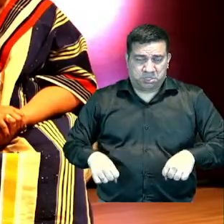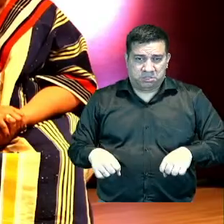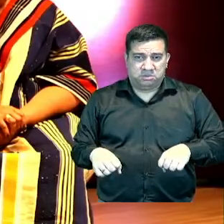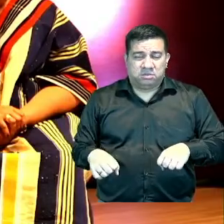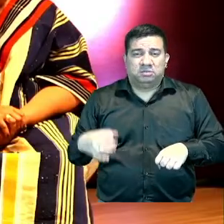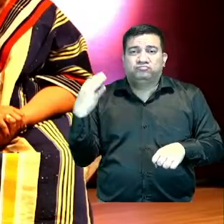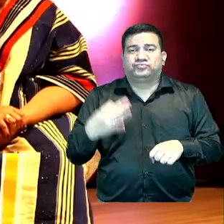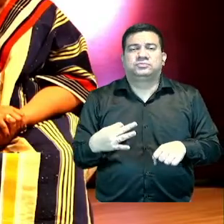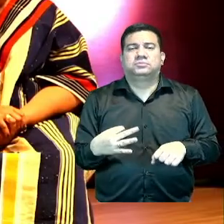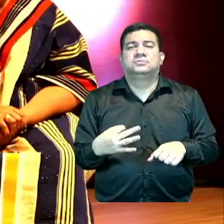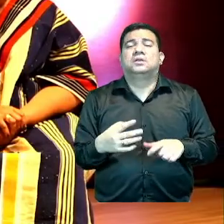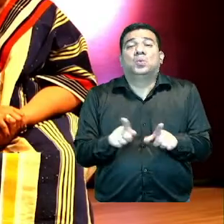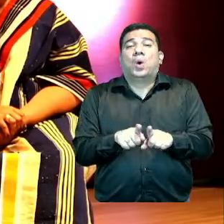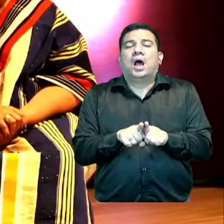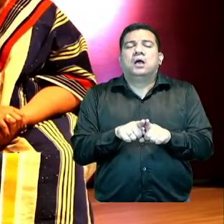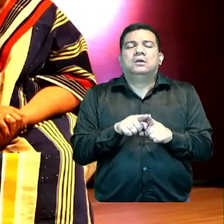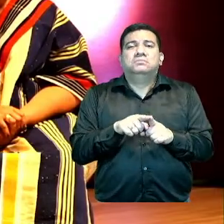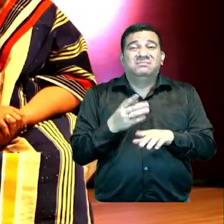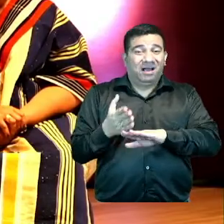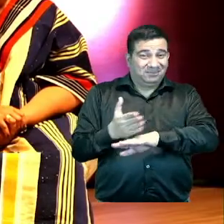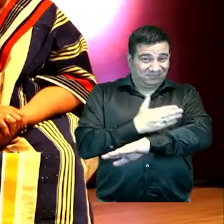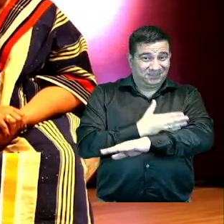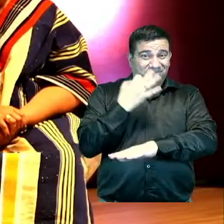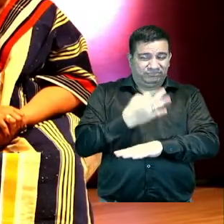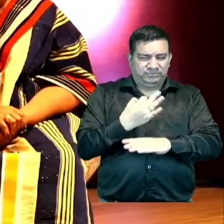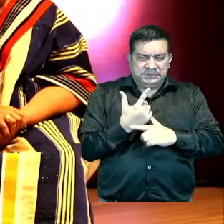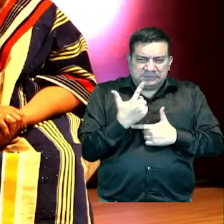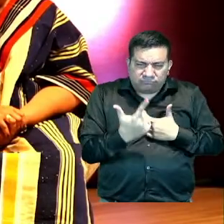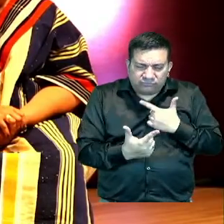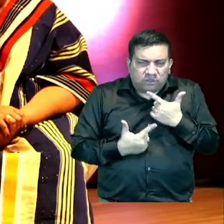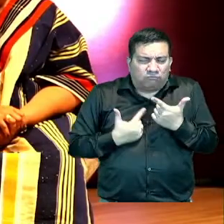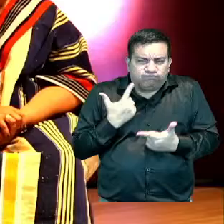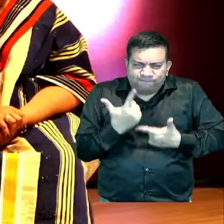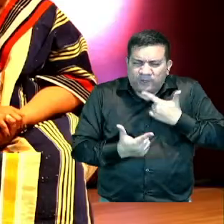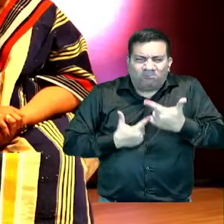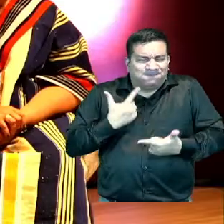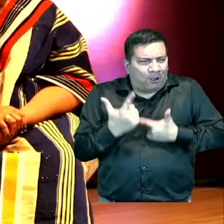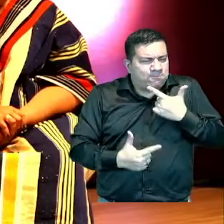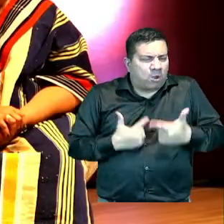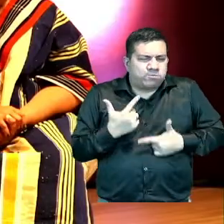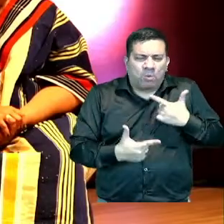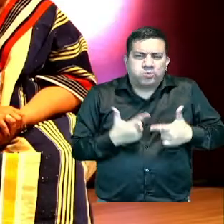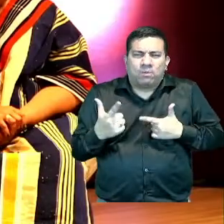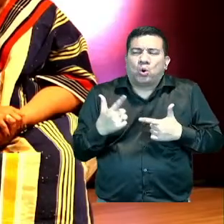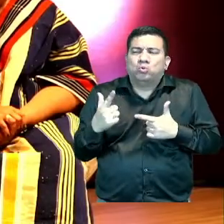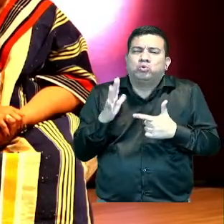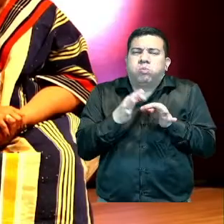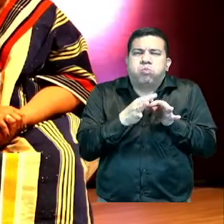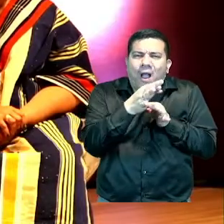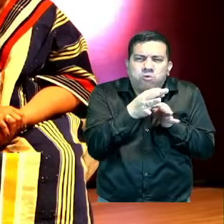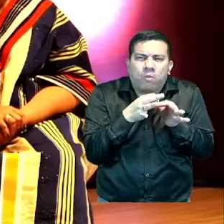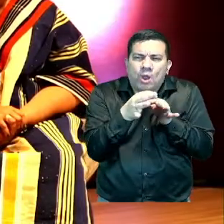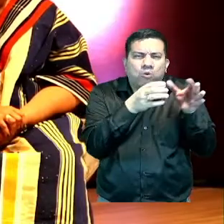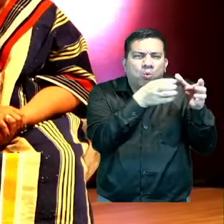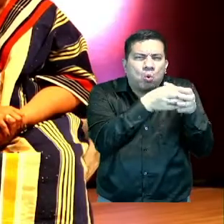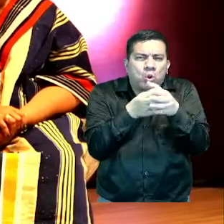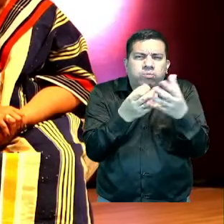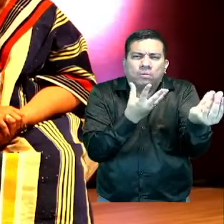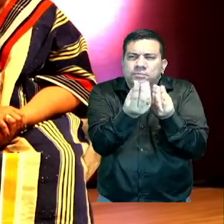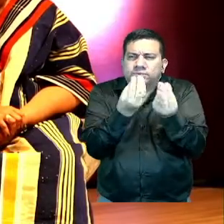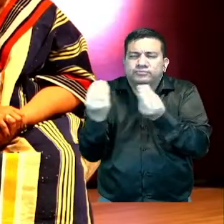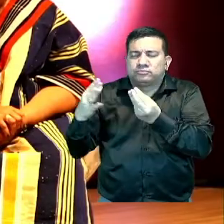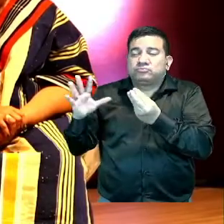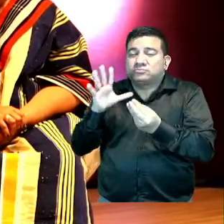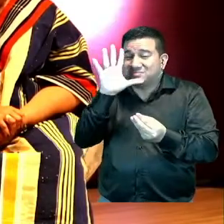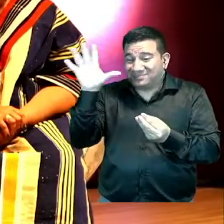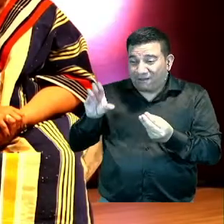away, resolve itself, trampling on the fight of the Afro-descendant peoples and trampling